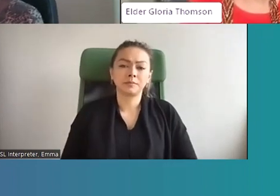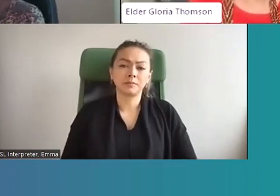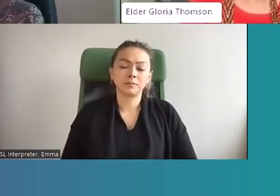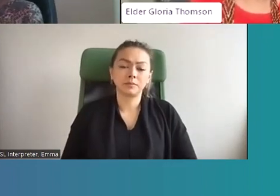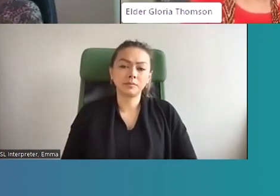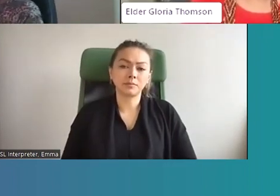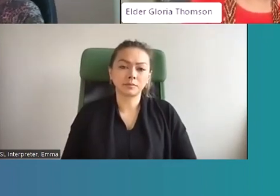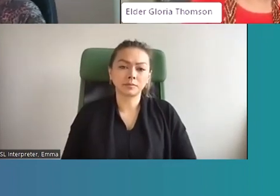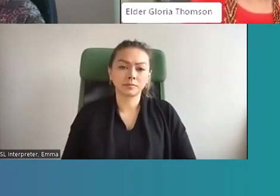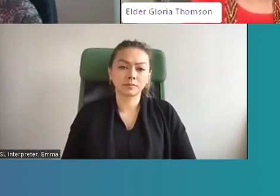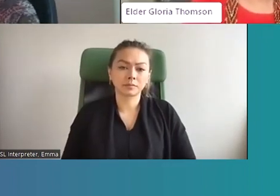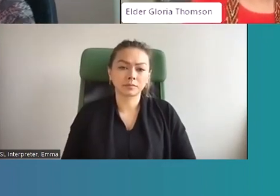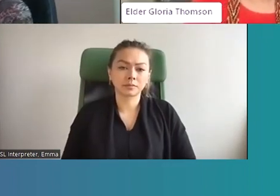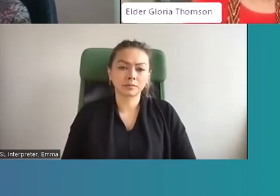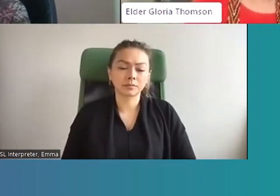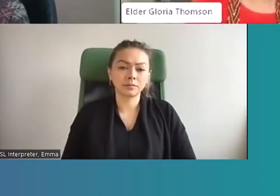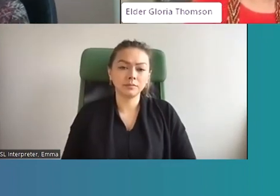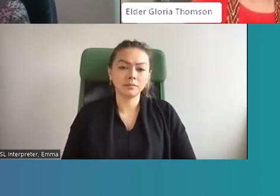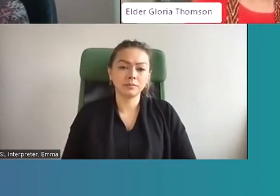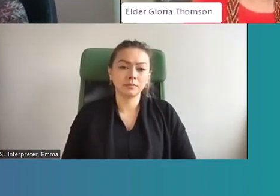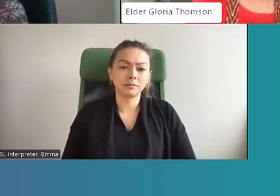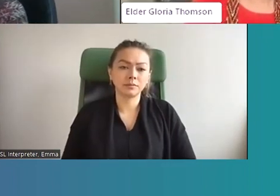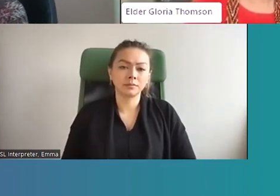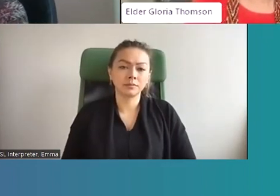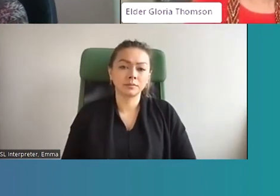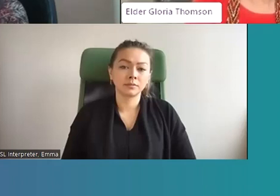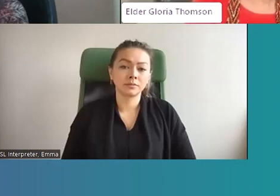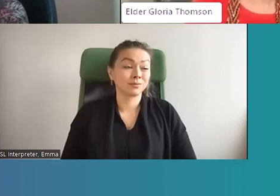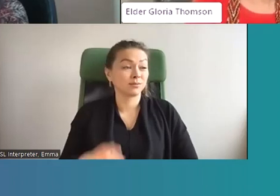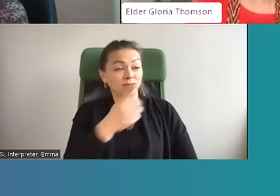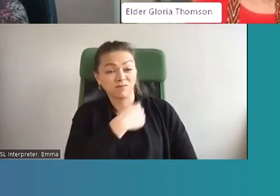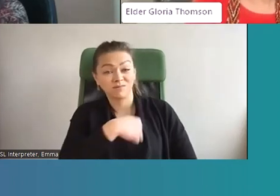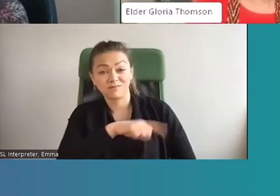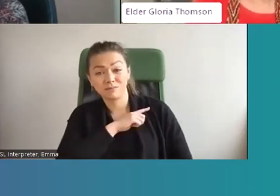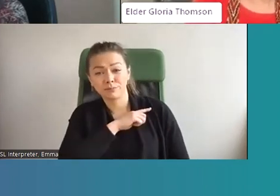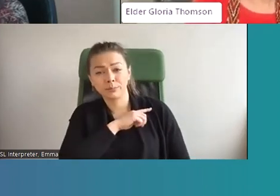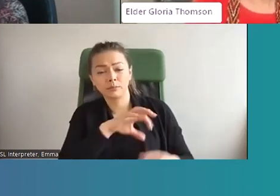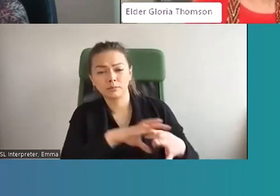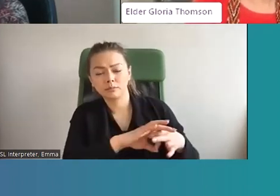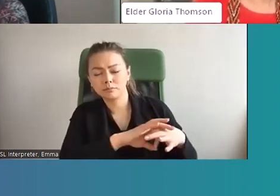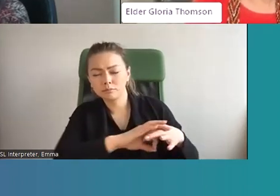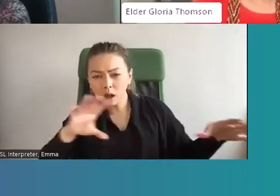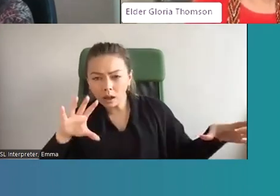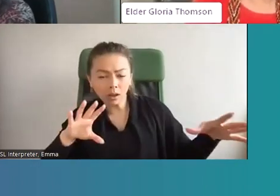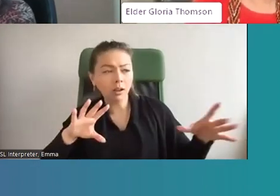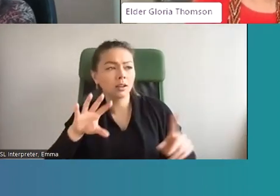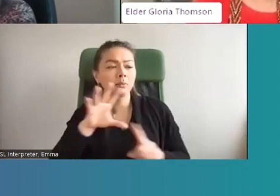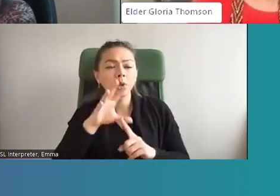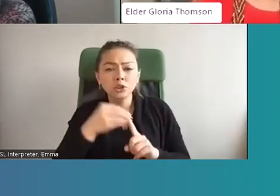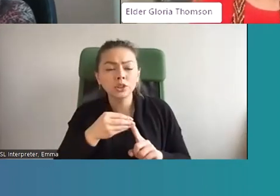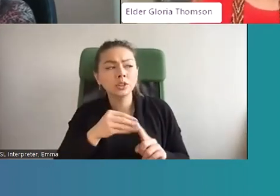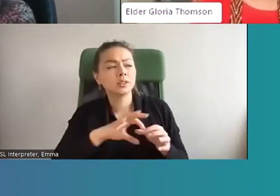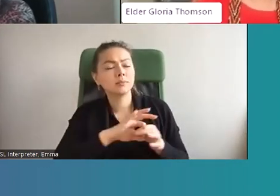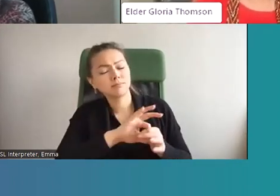we've been so far removed from our cultures and our languages. You know, and people are